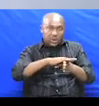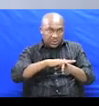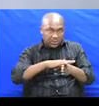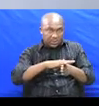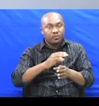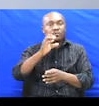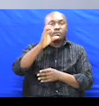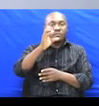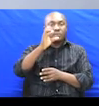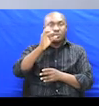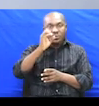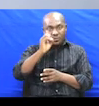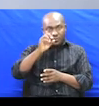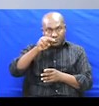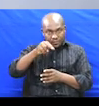of cash crops